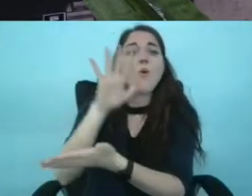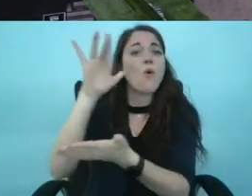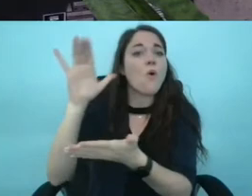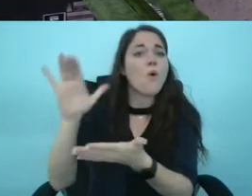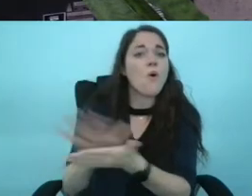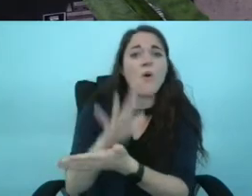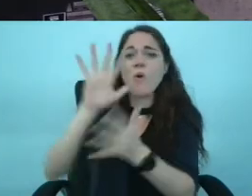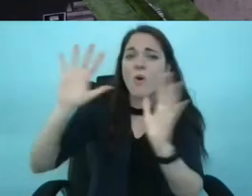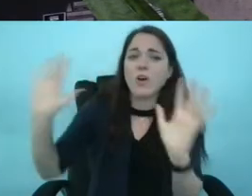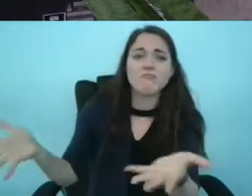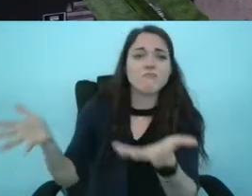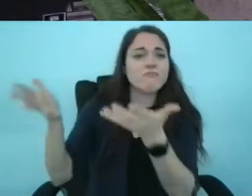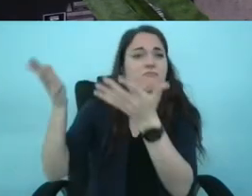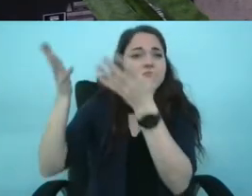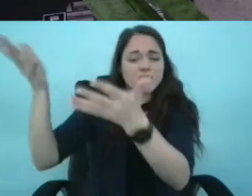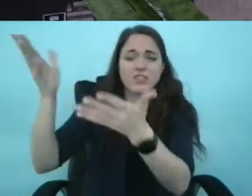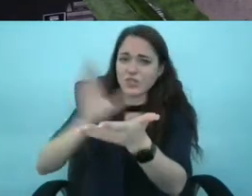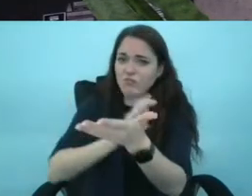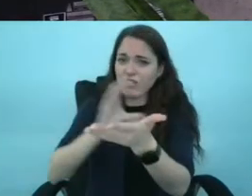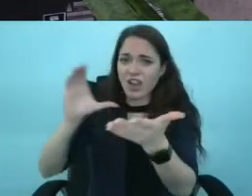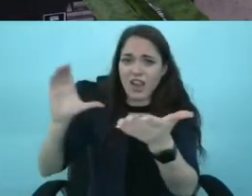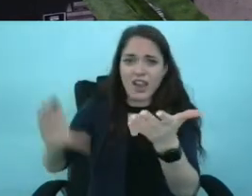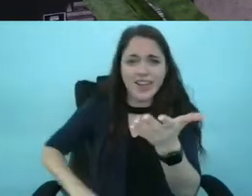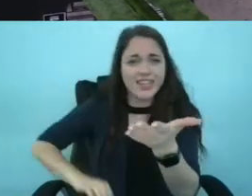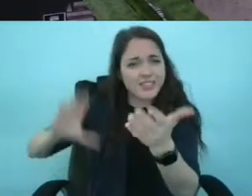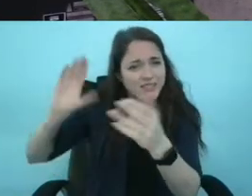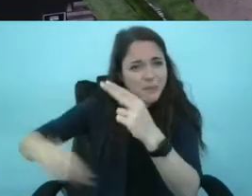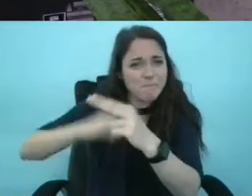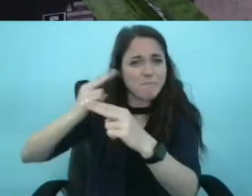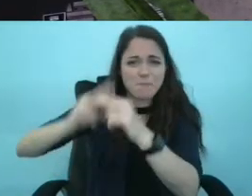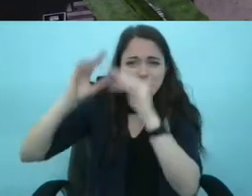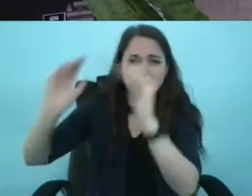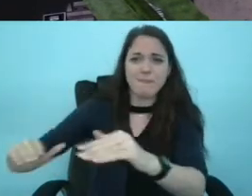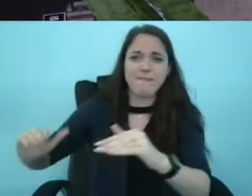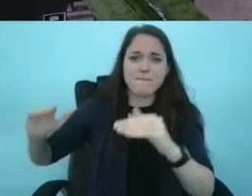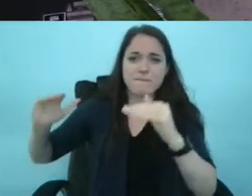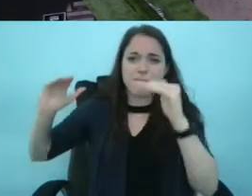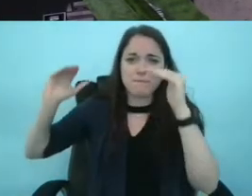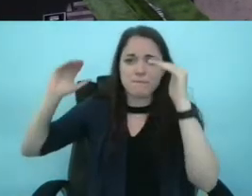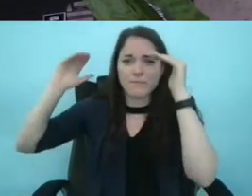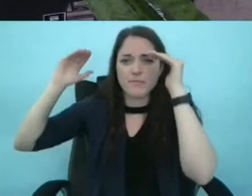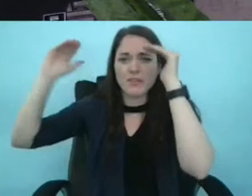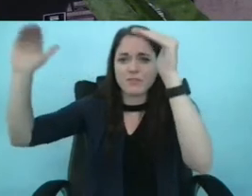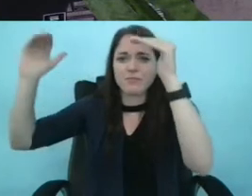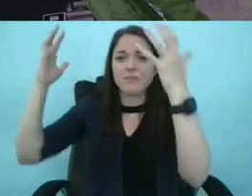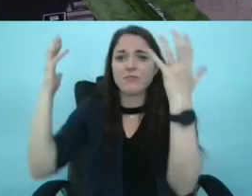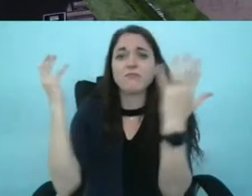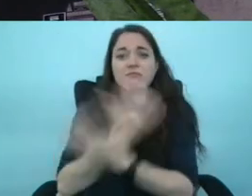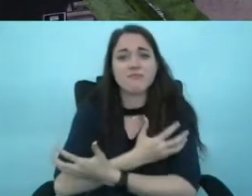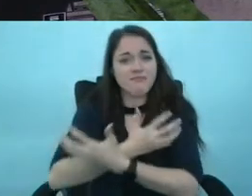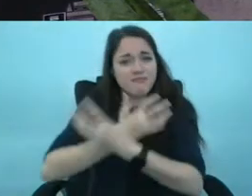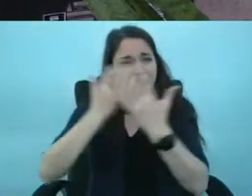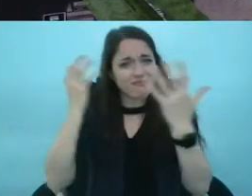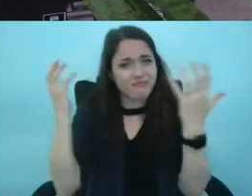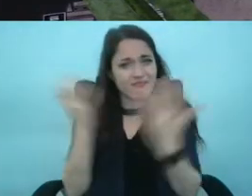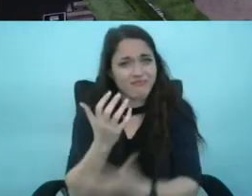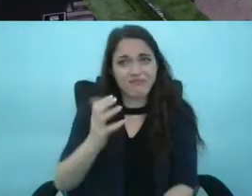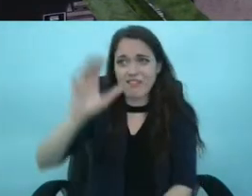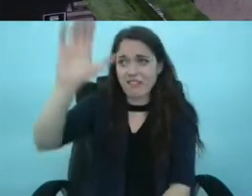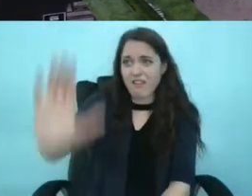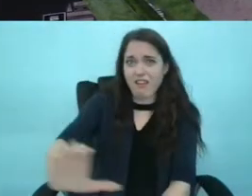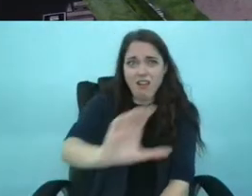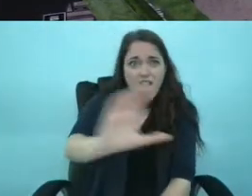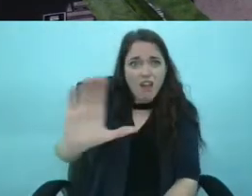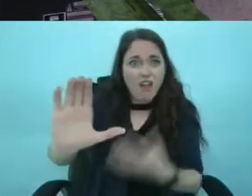Christ's name, glory to Christ's name, there to my heart